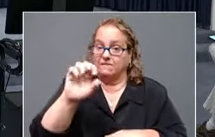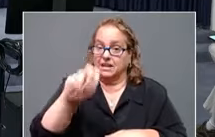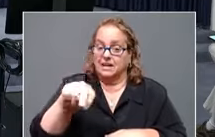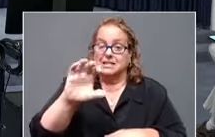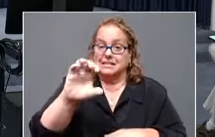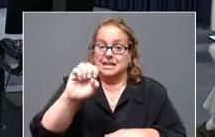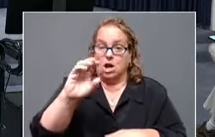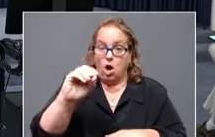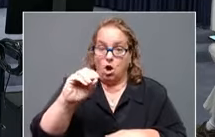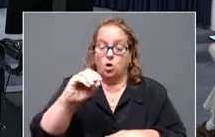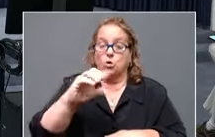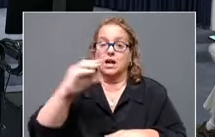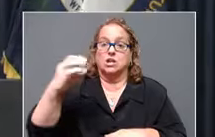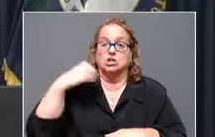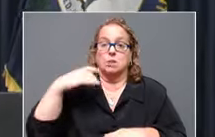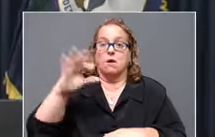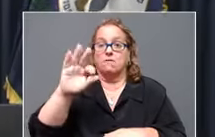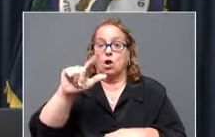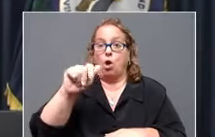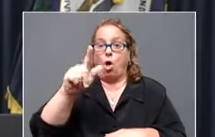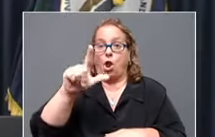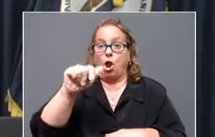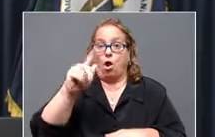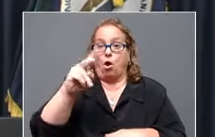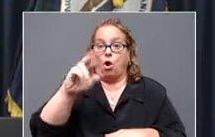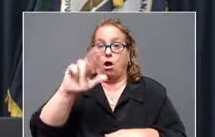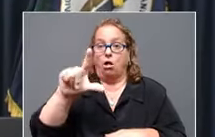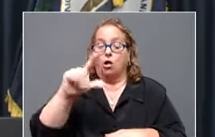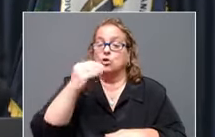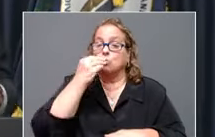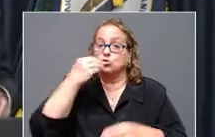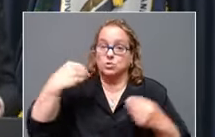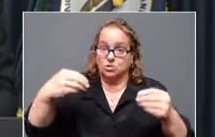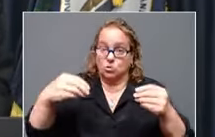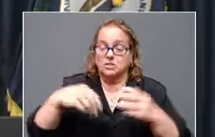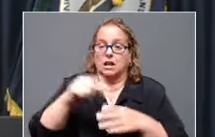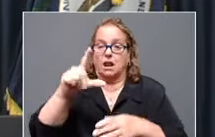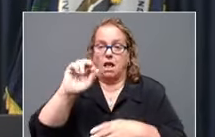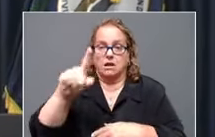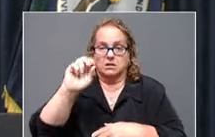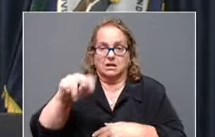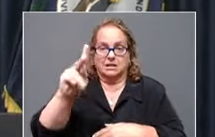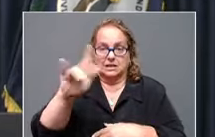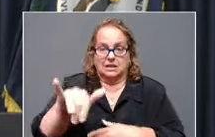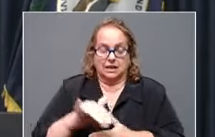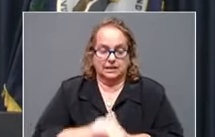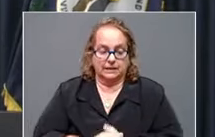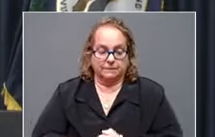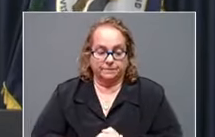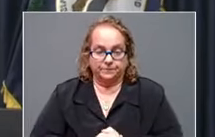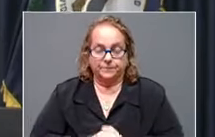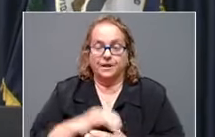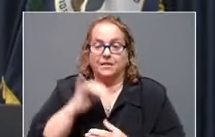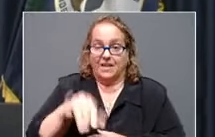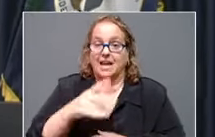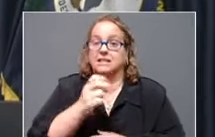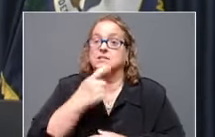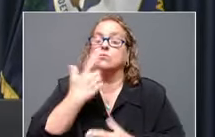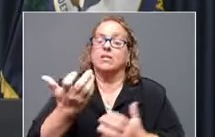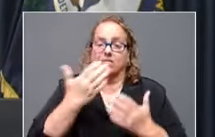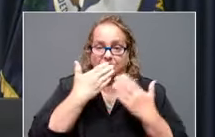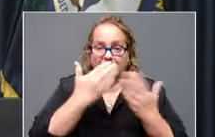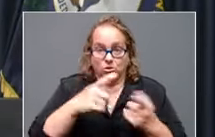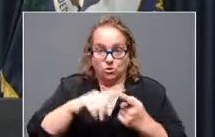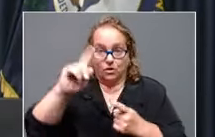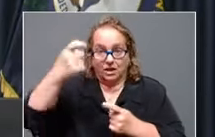Thank you, Ashley. Thank you, Governor, for having us here today. You know, the Kentucky Chamber knows that we must keep our economy growing, and this